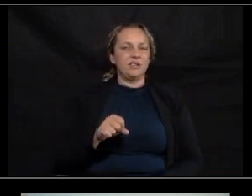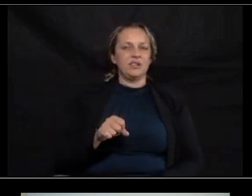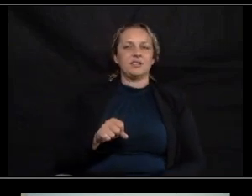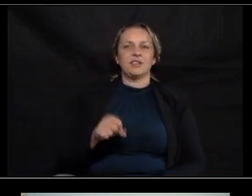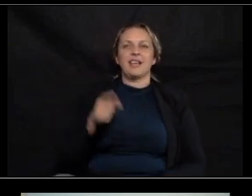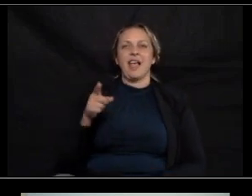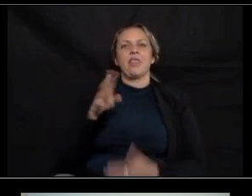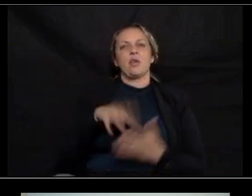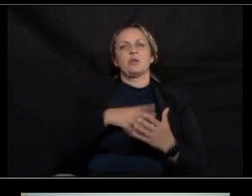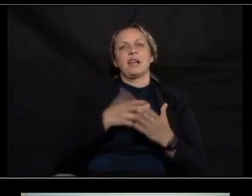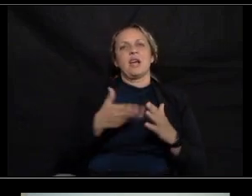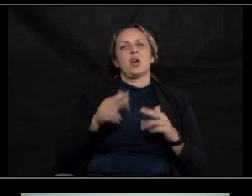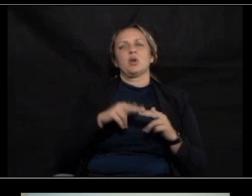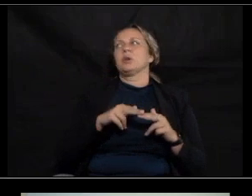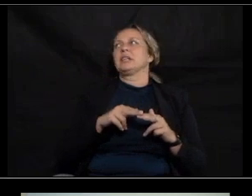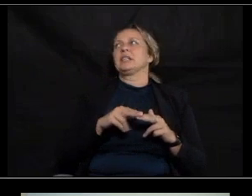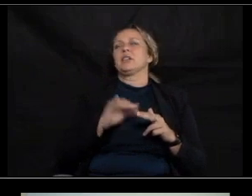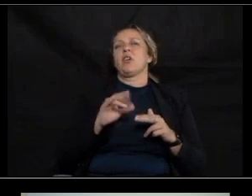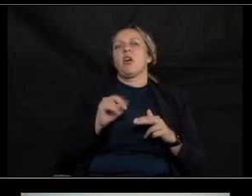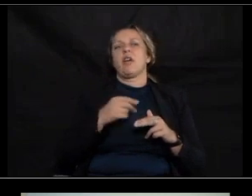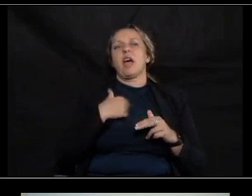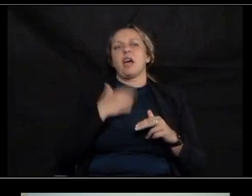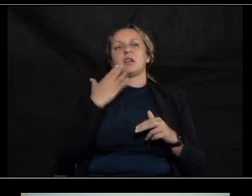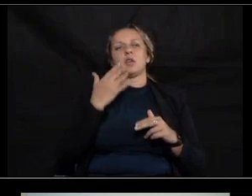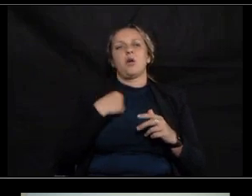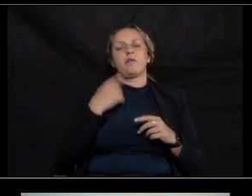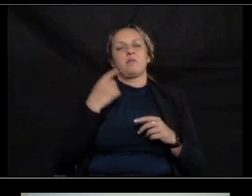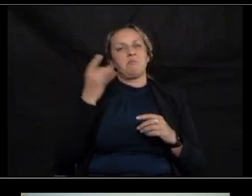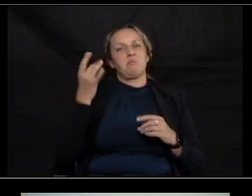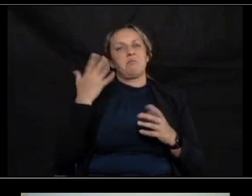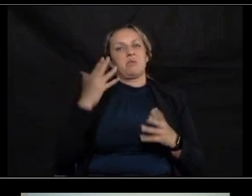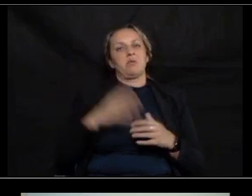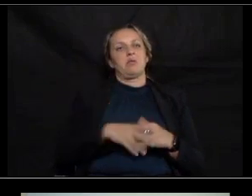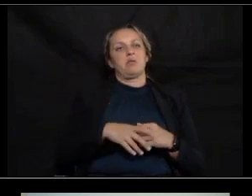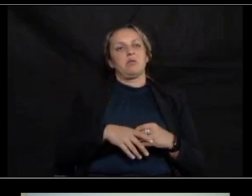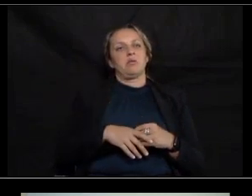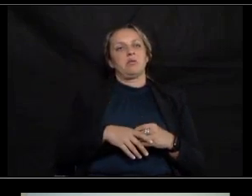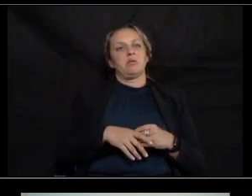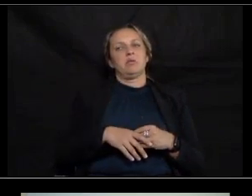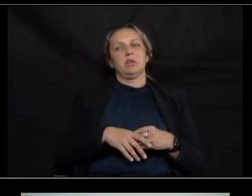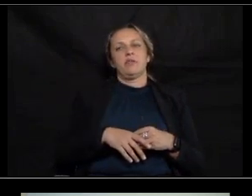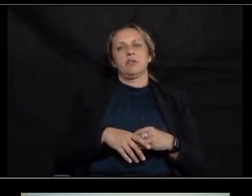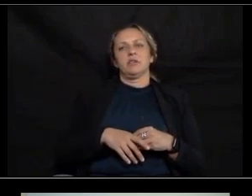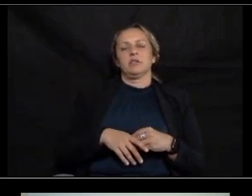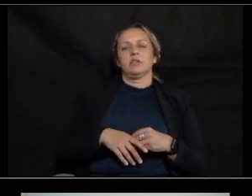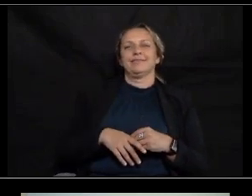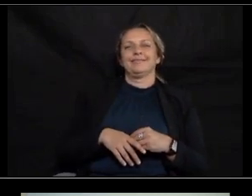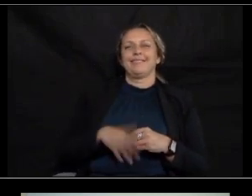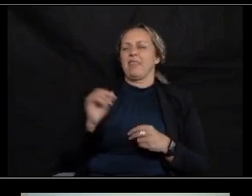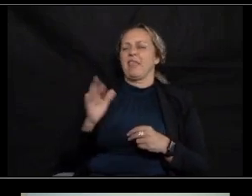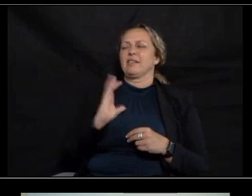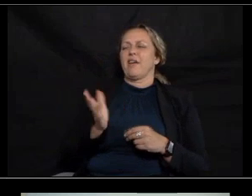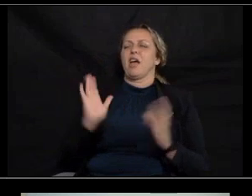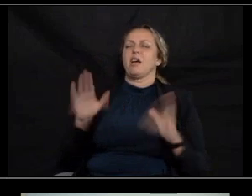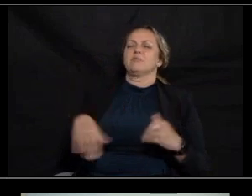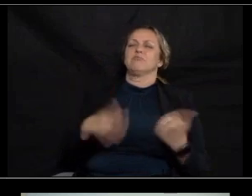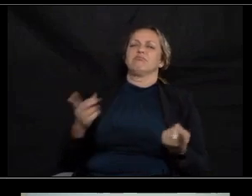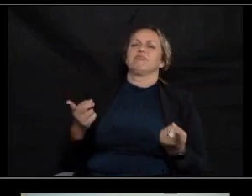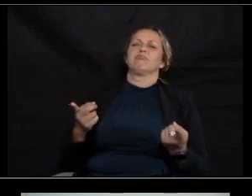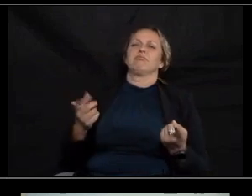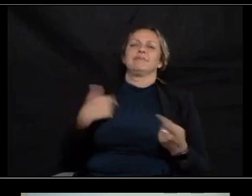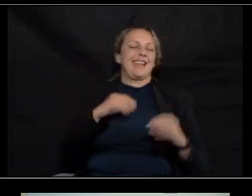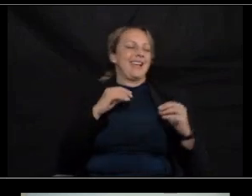There was a scheduled increase, Colin. I just don't know it off the top of my head. We did a 3-year. That's fine. I just wanted to know that. I can get